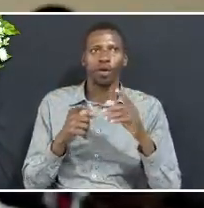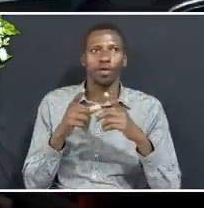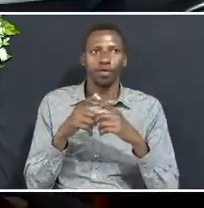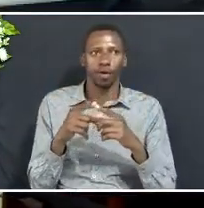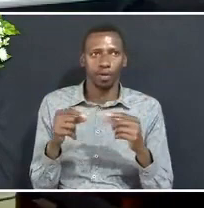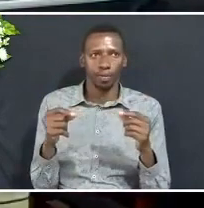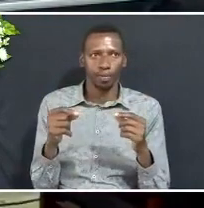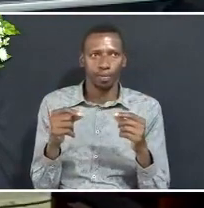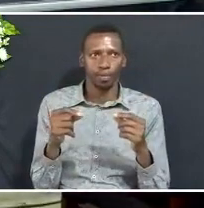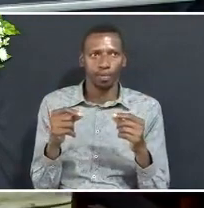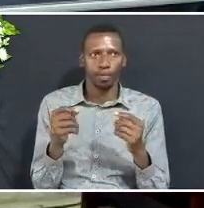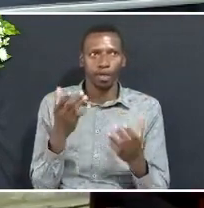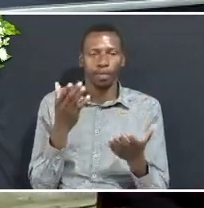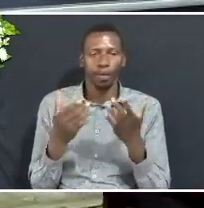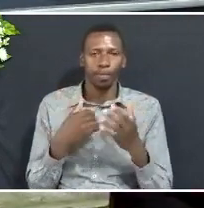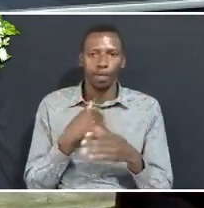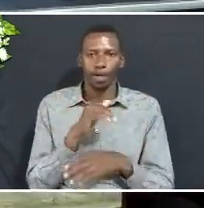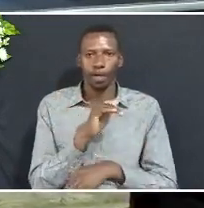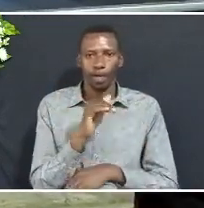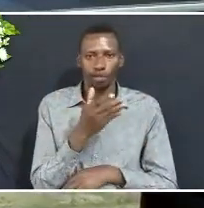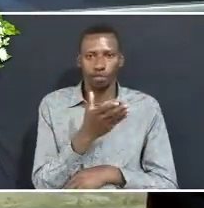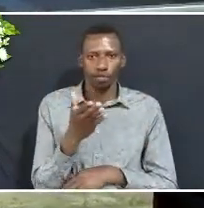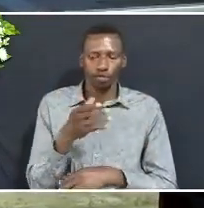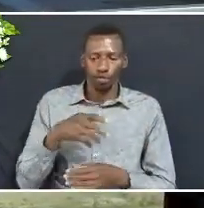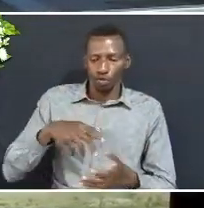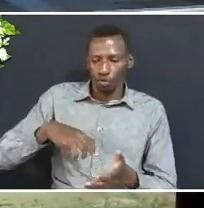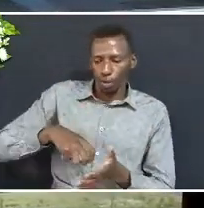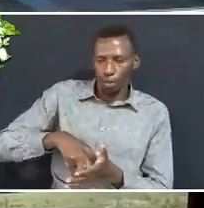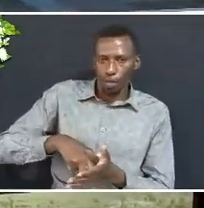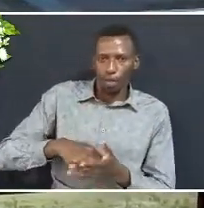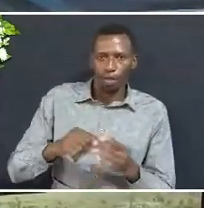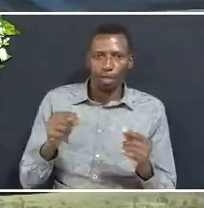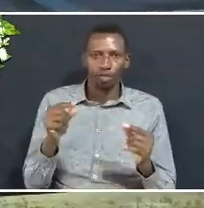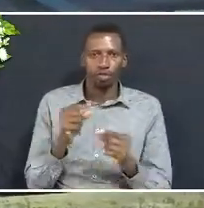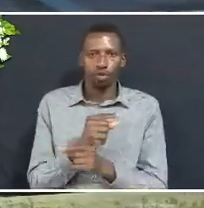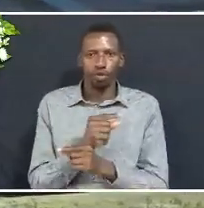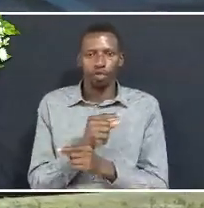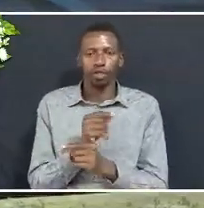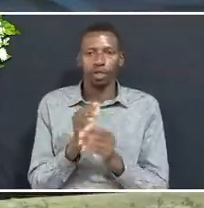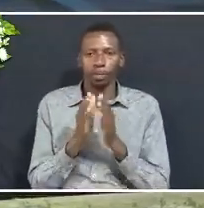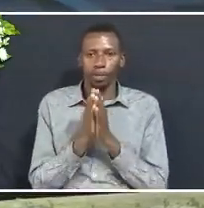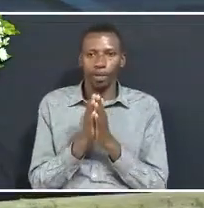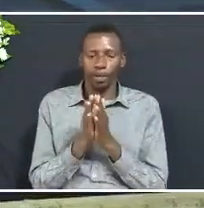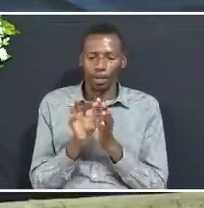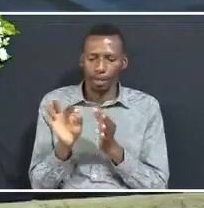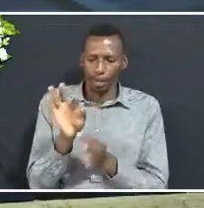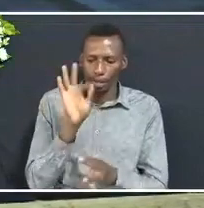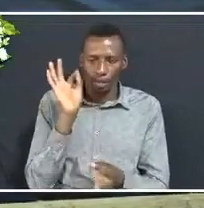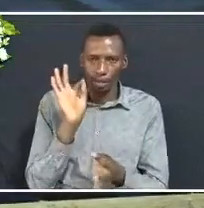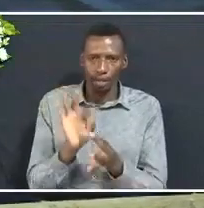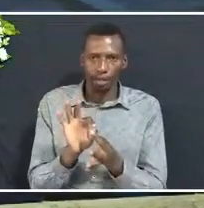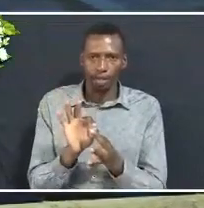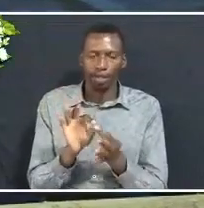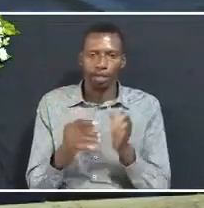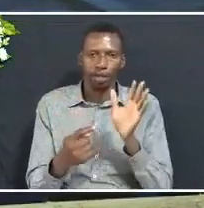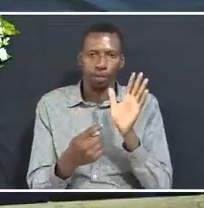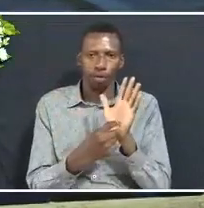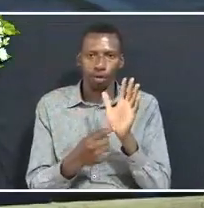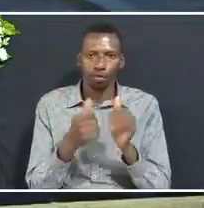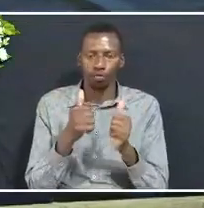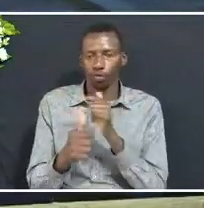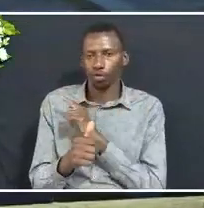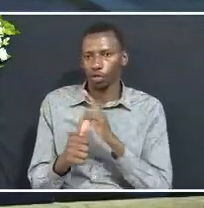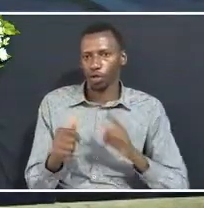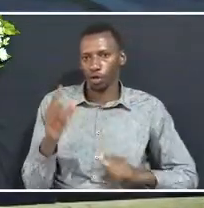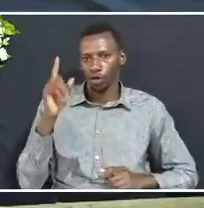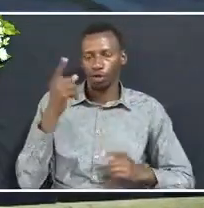So maybe I will request you to kneel down, short prayer, specific to the point that the Lord spoke to you. I